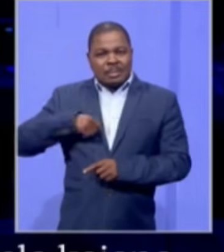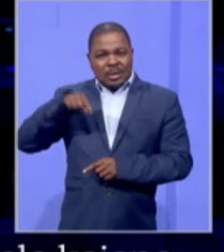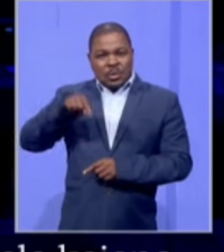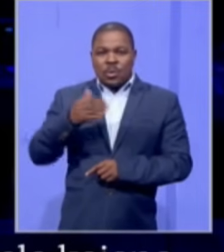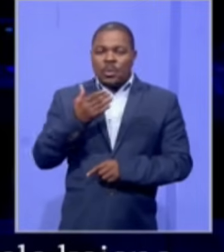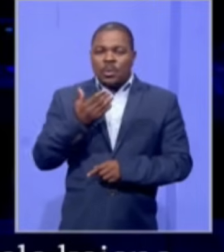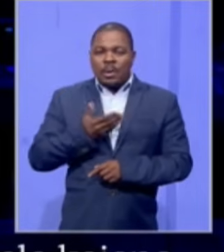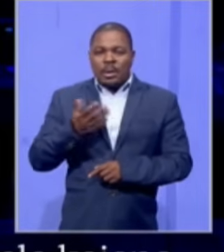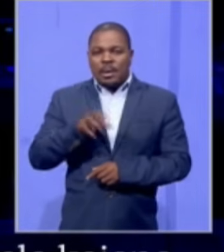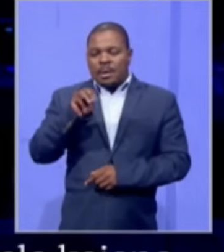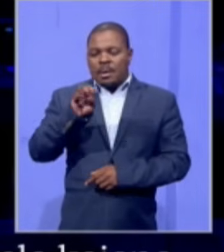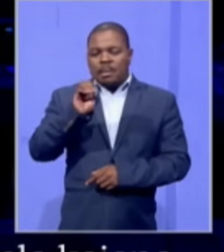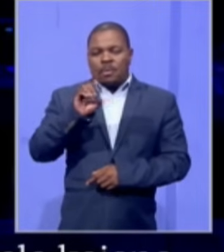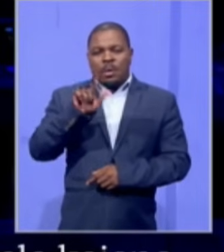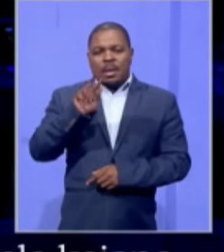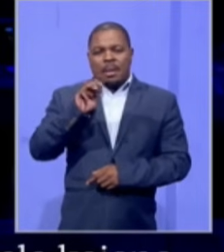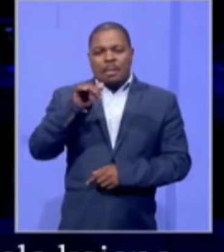Ngaka Modiri Molema.